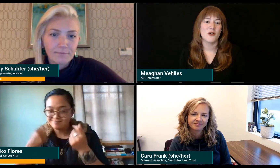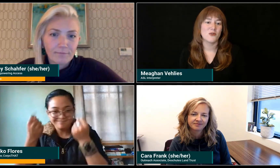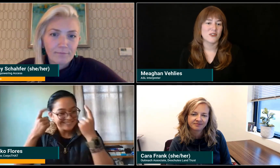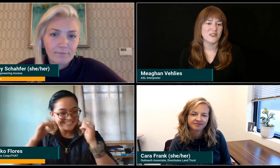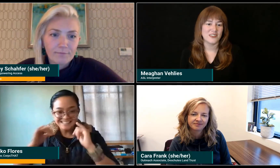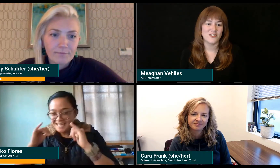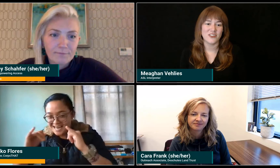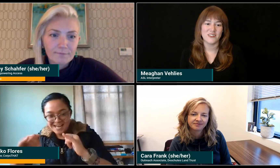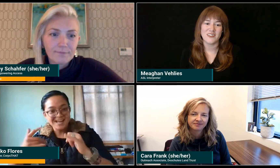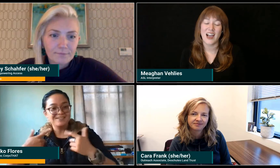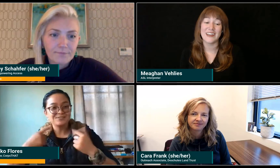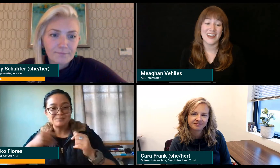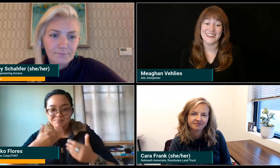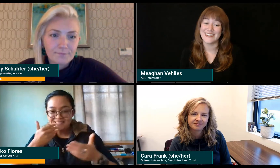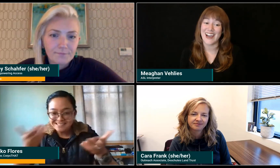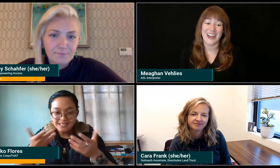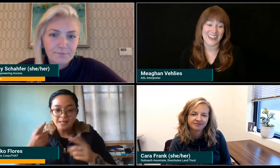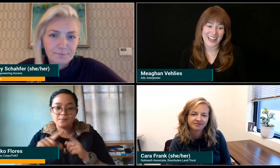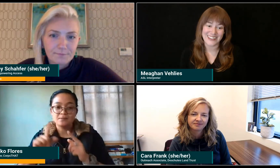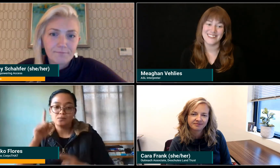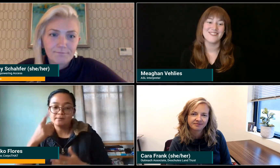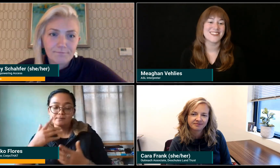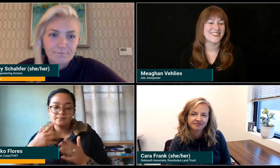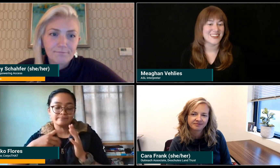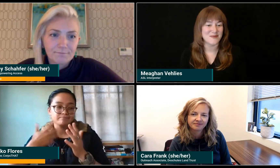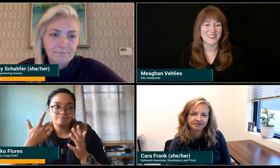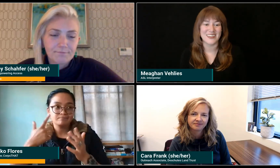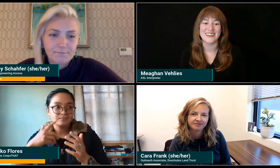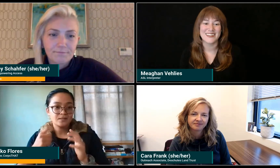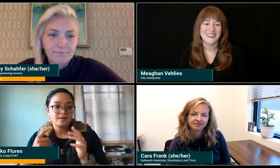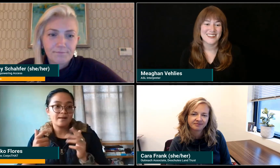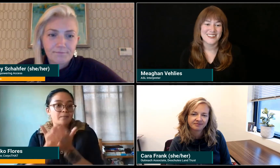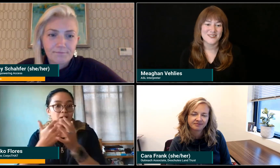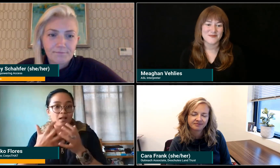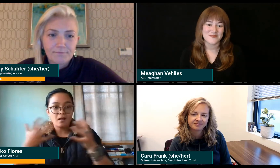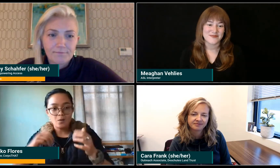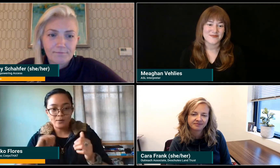as a small organization, I get it. I had to deal with the same thing.